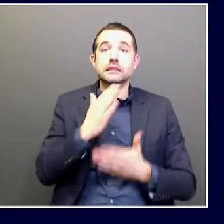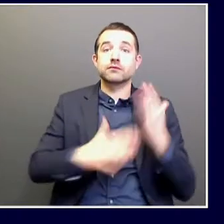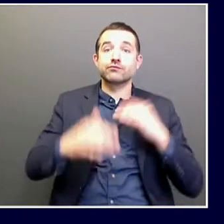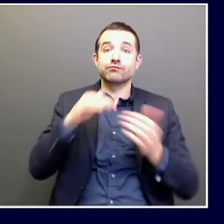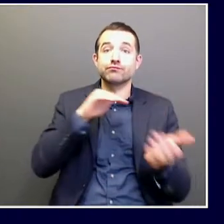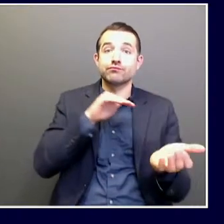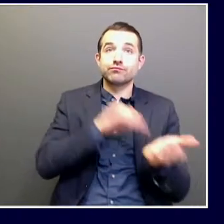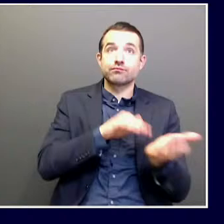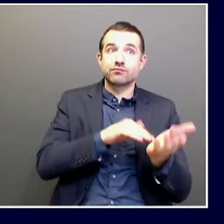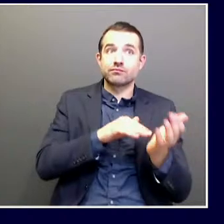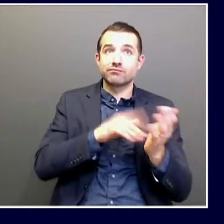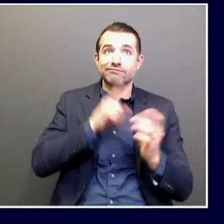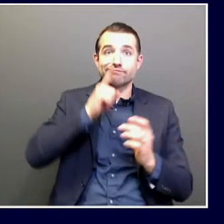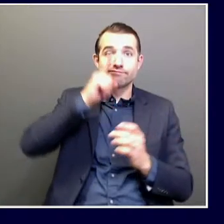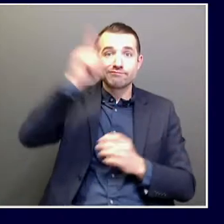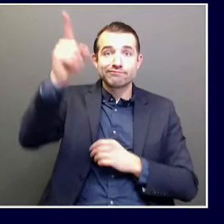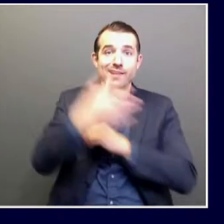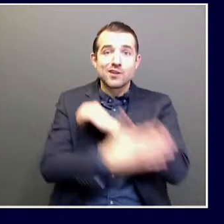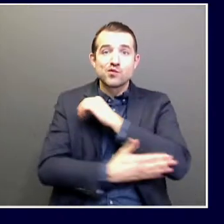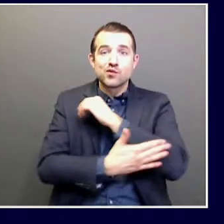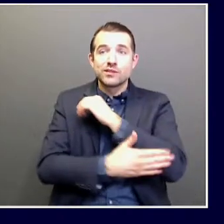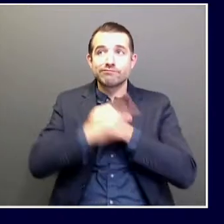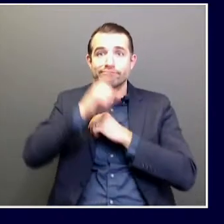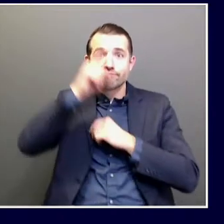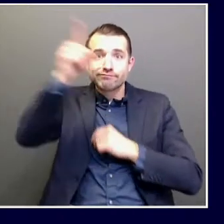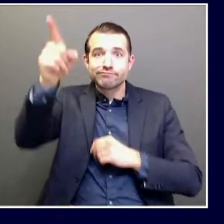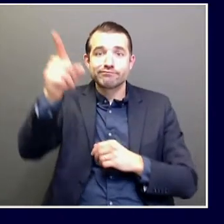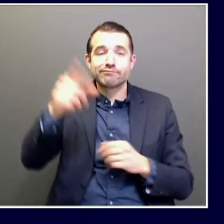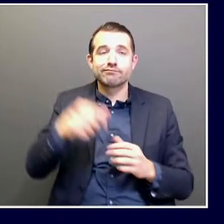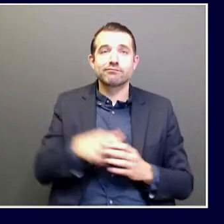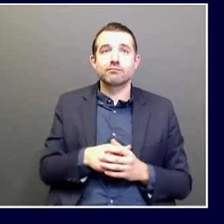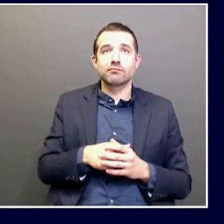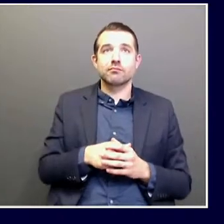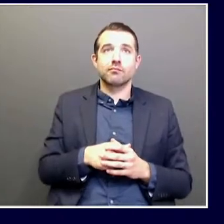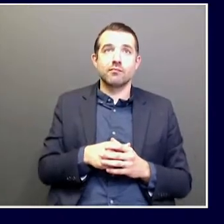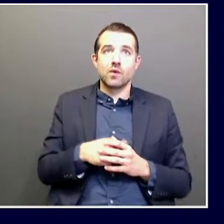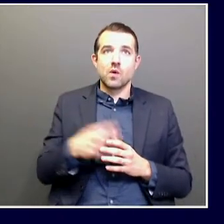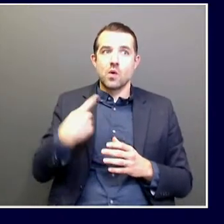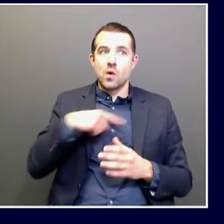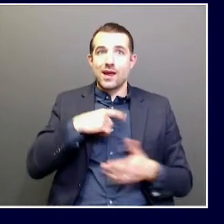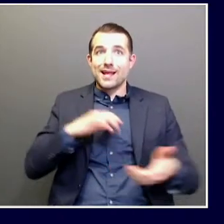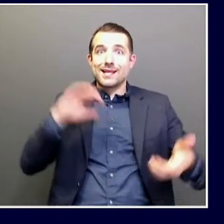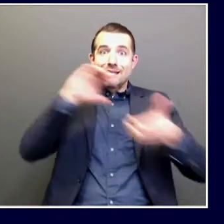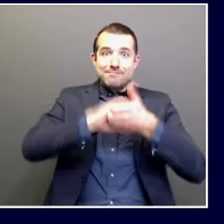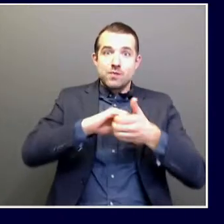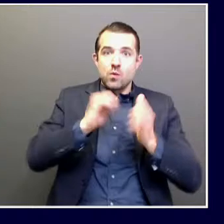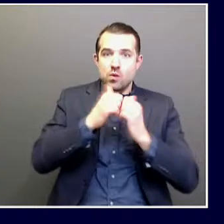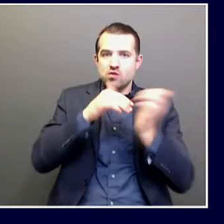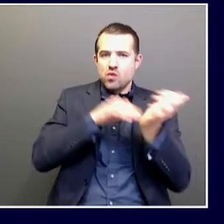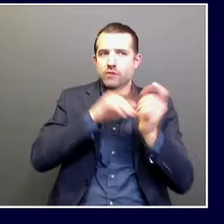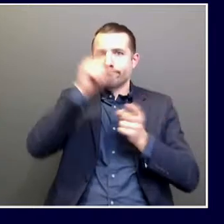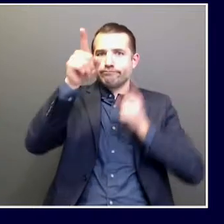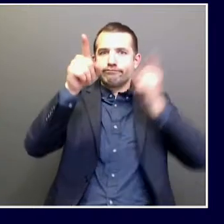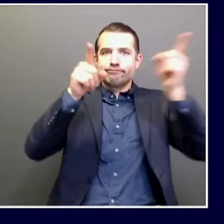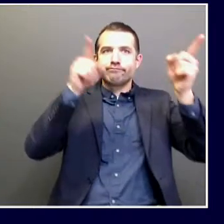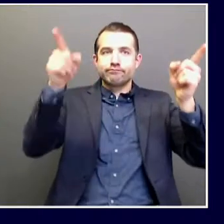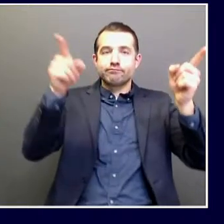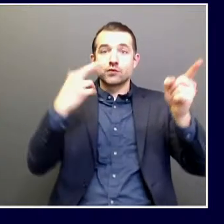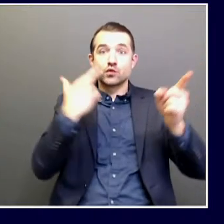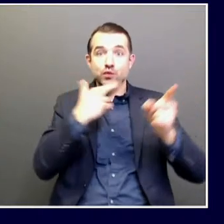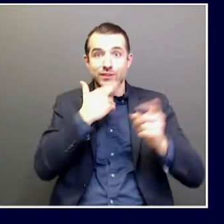send a team of nurses to Machias, as you heard me mention, where they did well over 200 shots just yesterday alone,